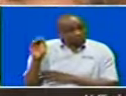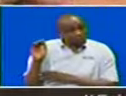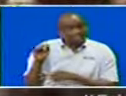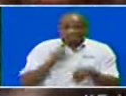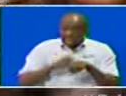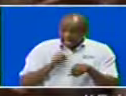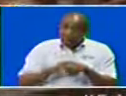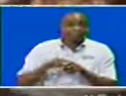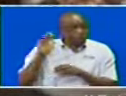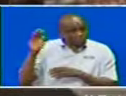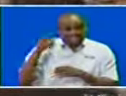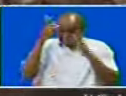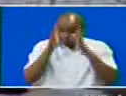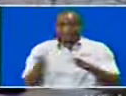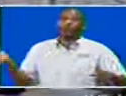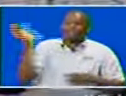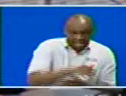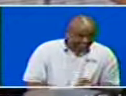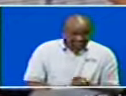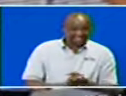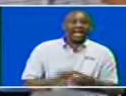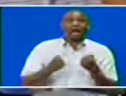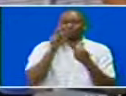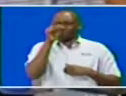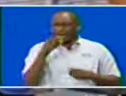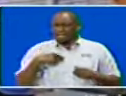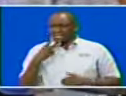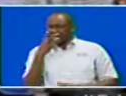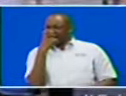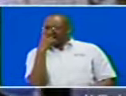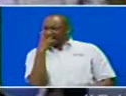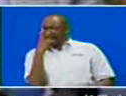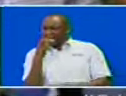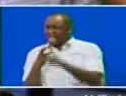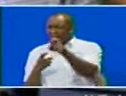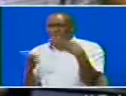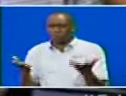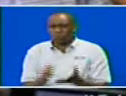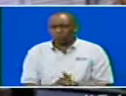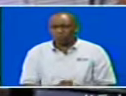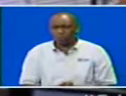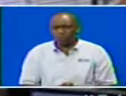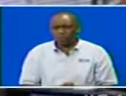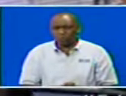had made an impressive comeback, one that to many was questionable. Chairman, don't you